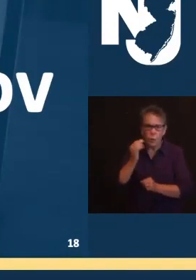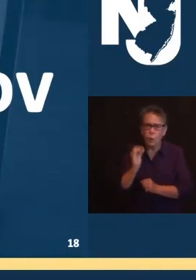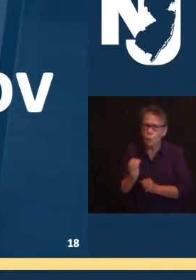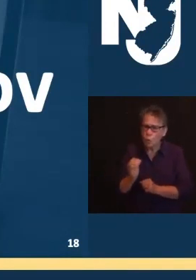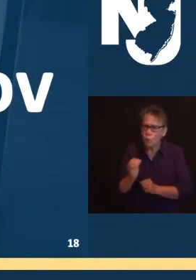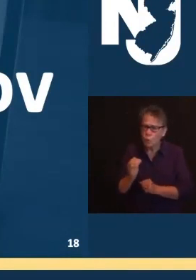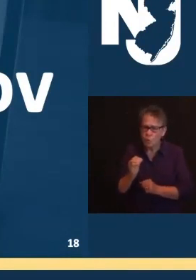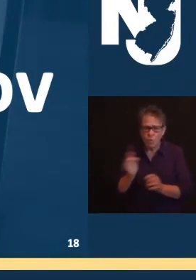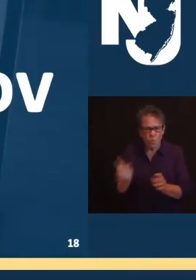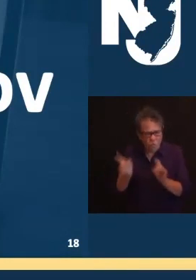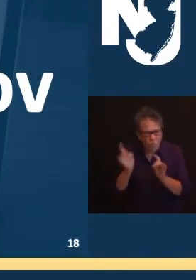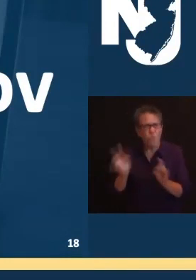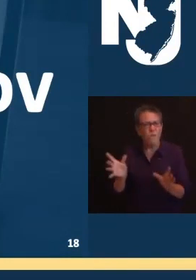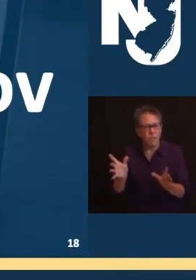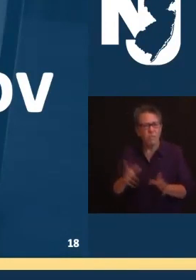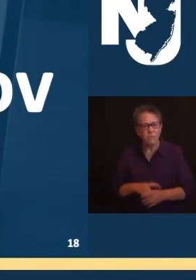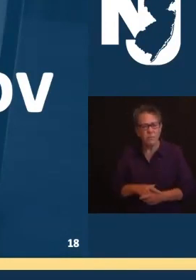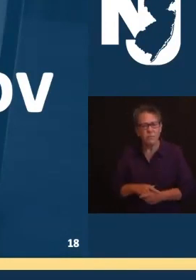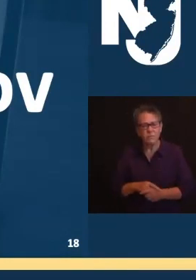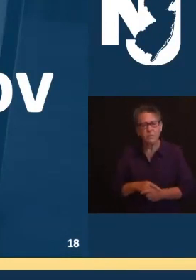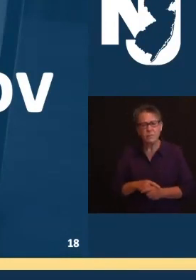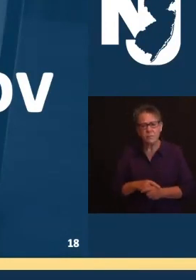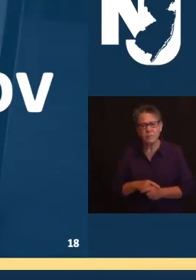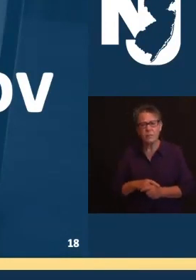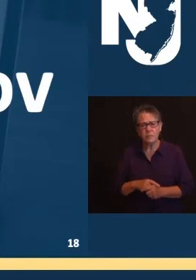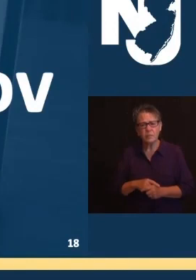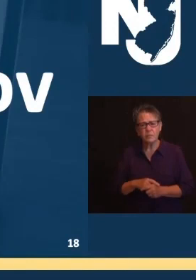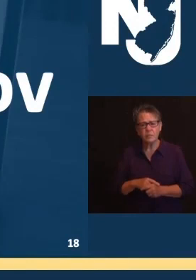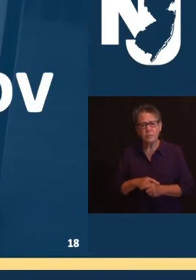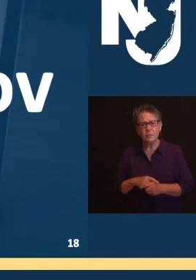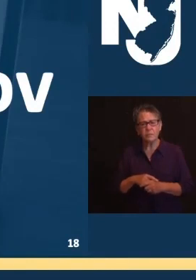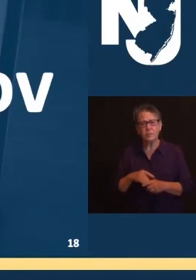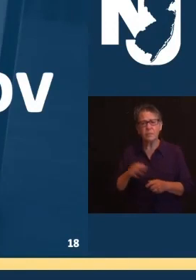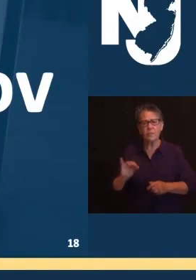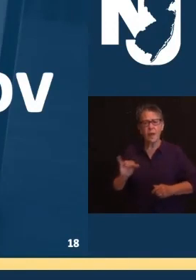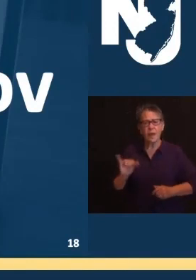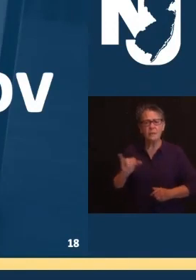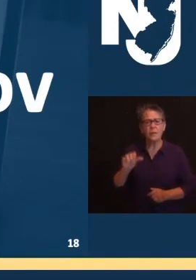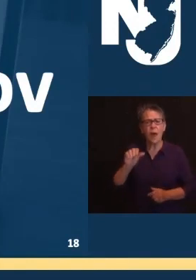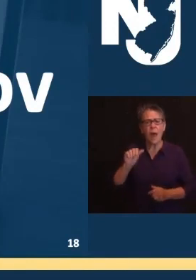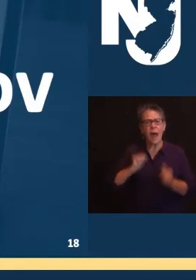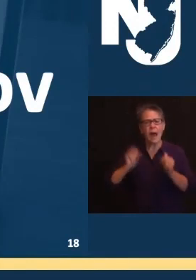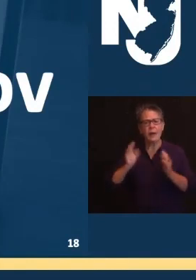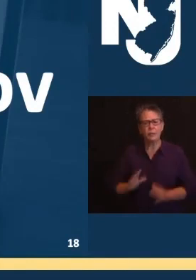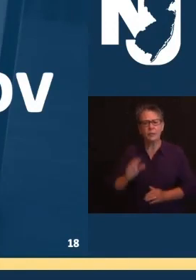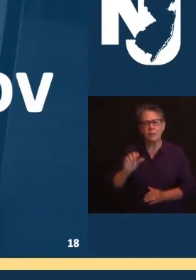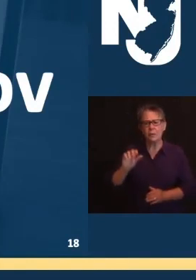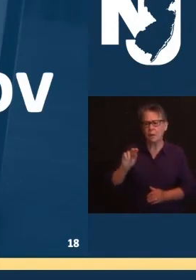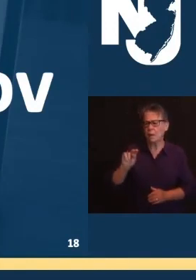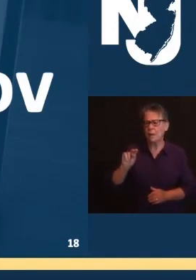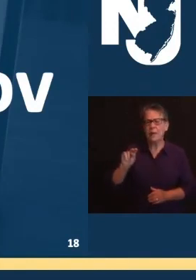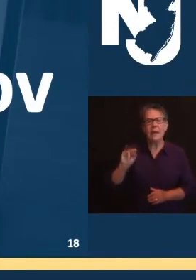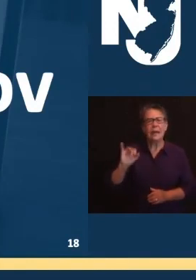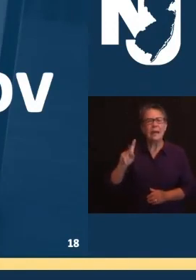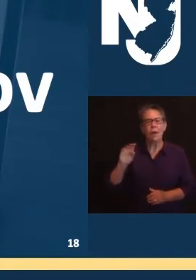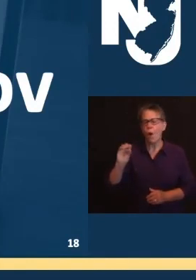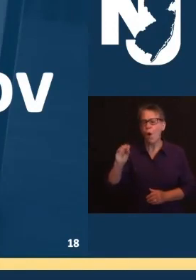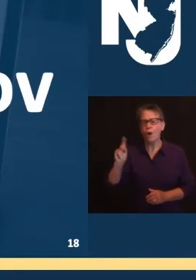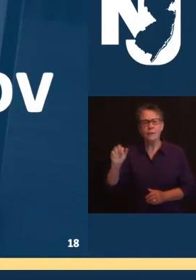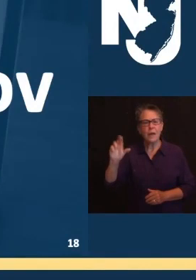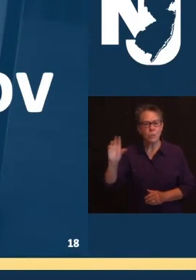roots, but you probably saw that actor Nick Cordero passed away yesterday at the age of 41. We just cannot,